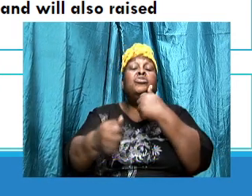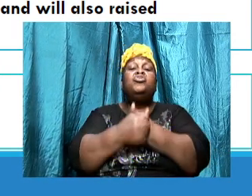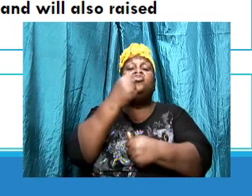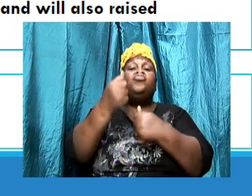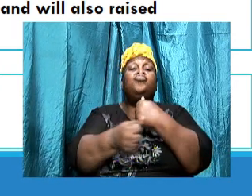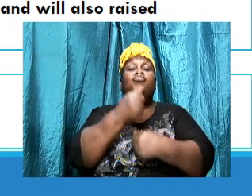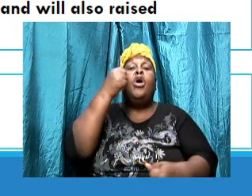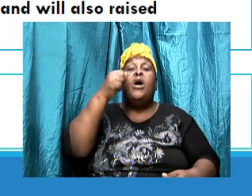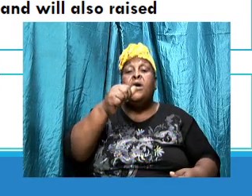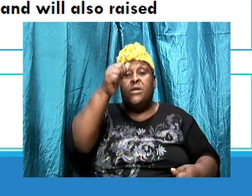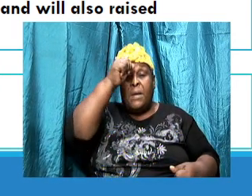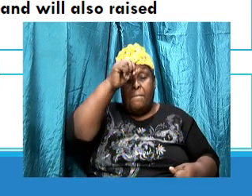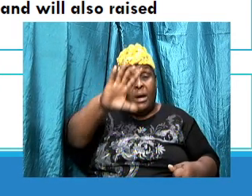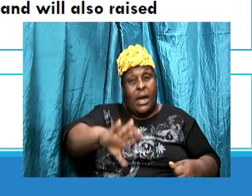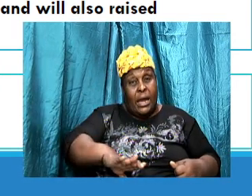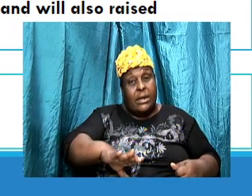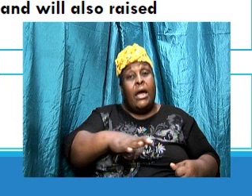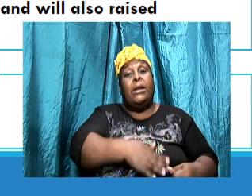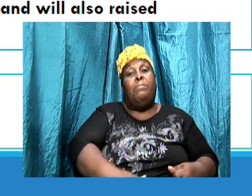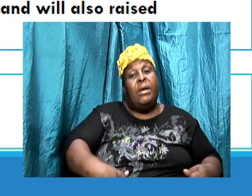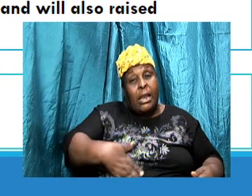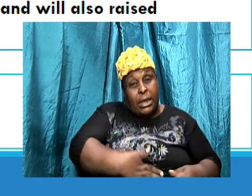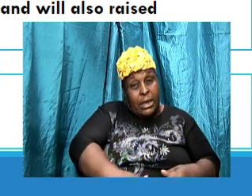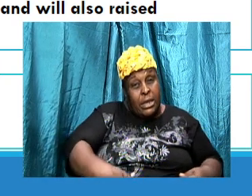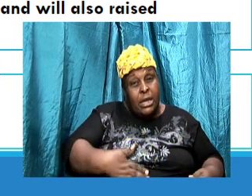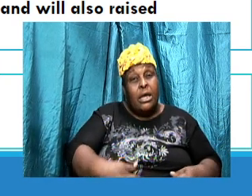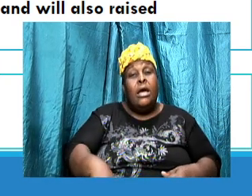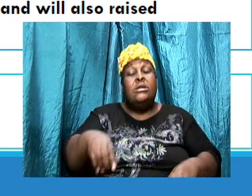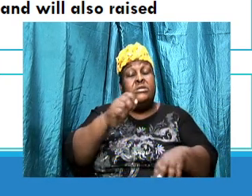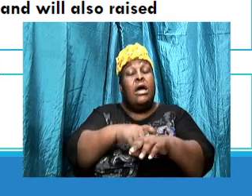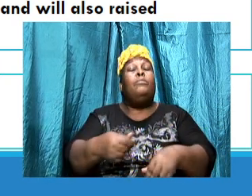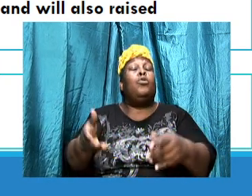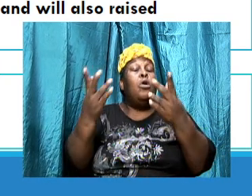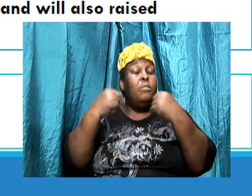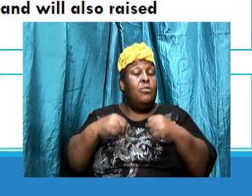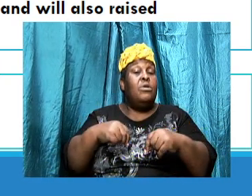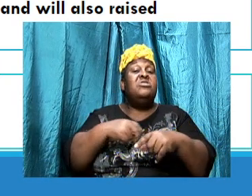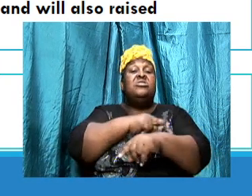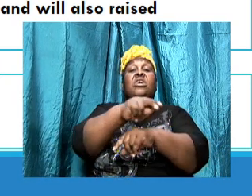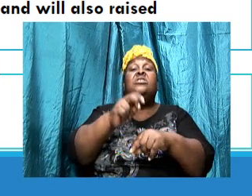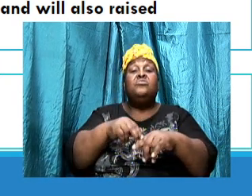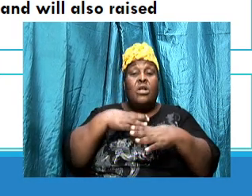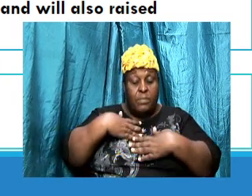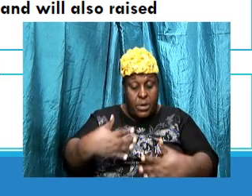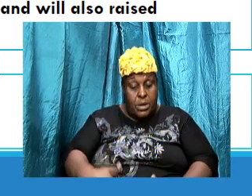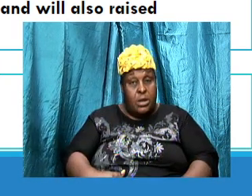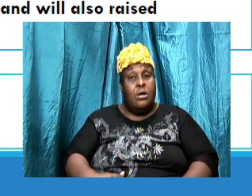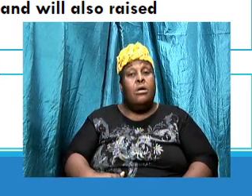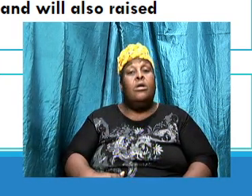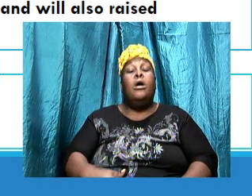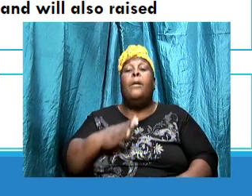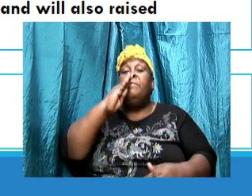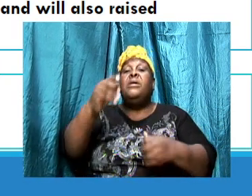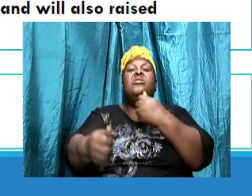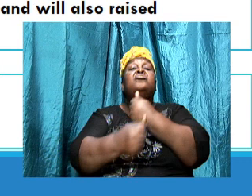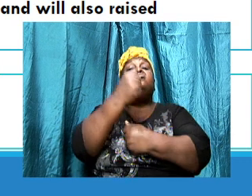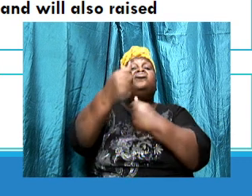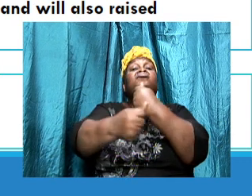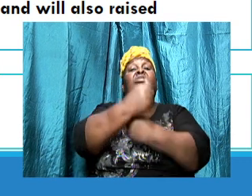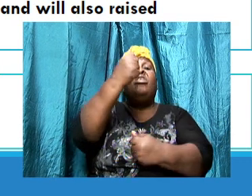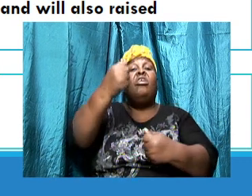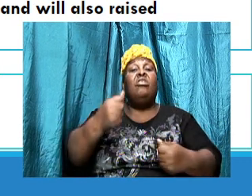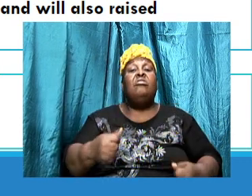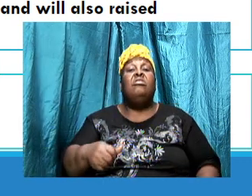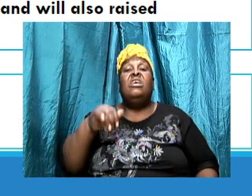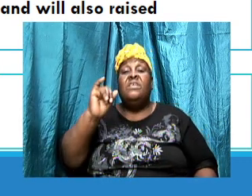when this physical body is going to be destroyed. You know, this physical body that consume meat is going to be destroyed.